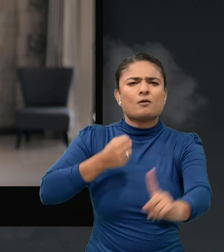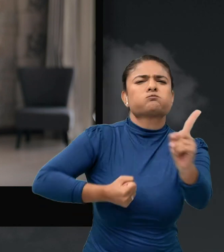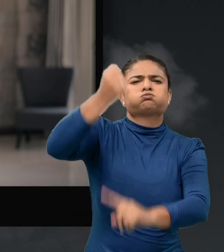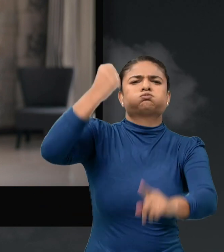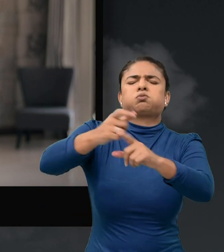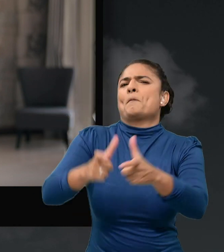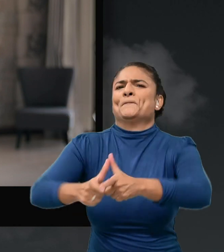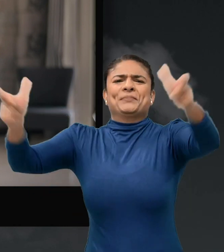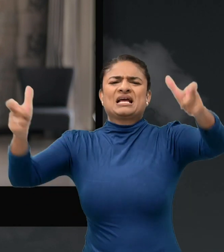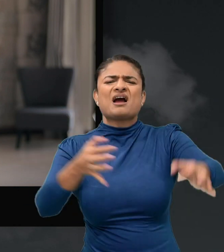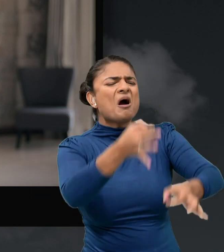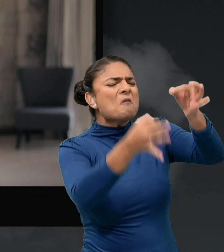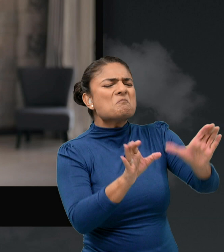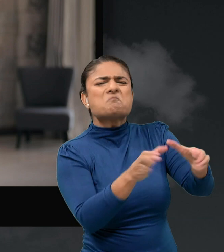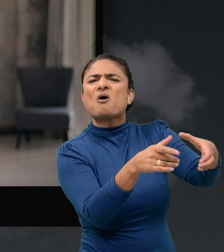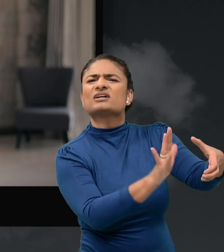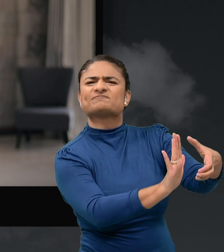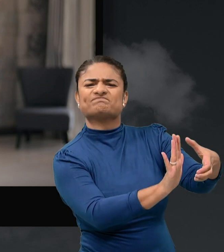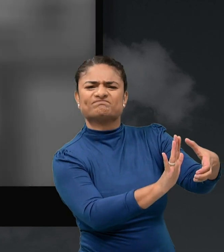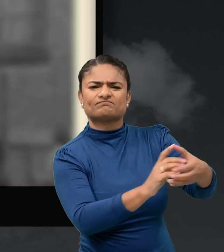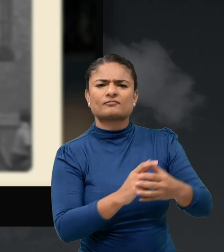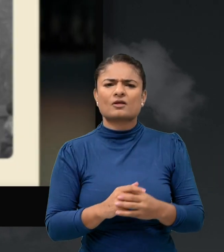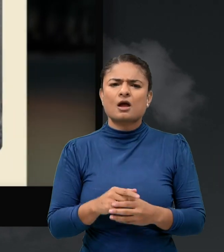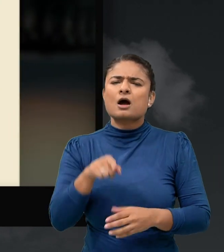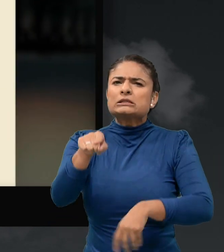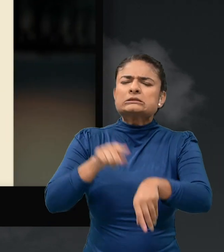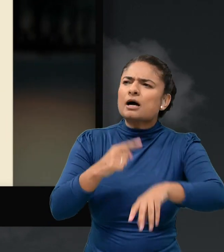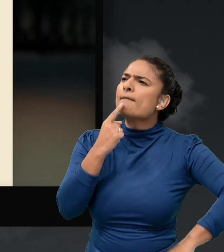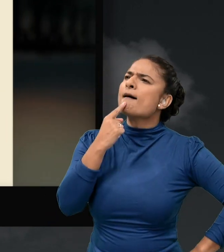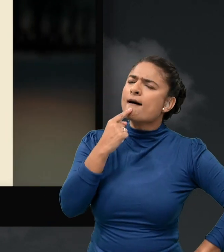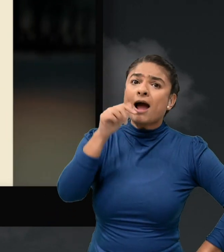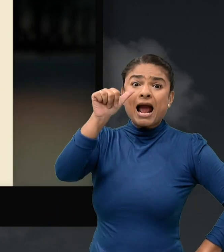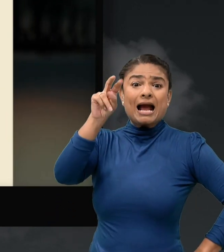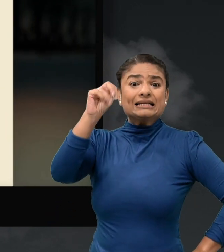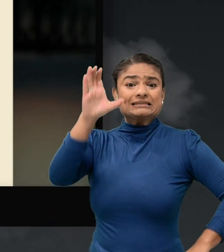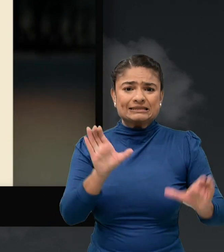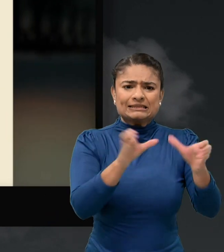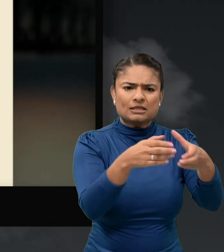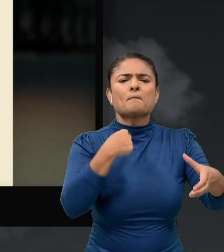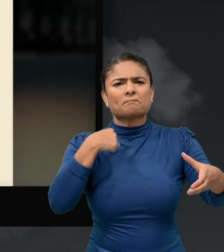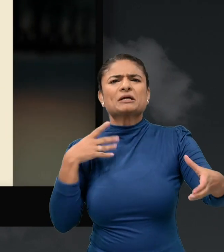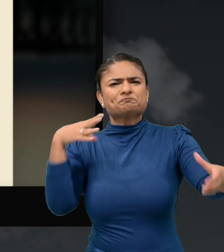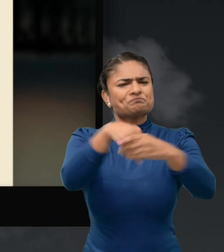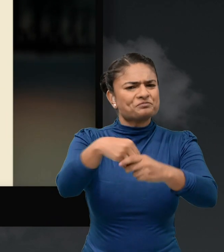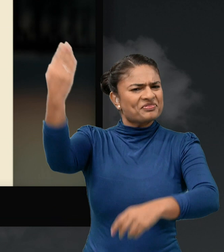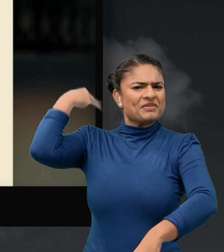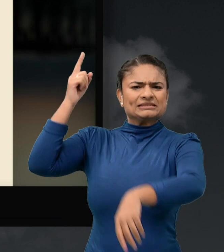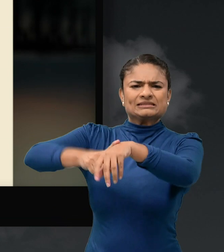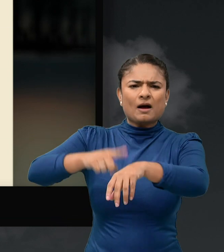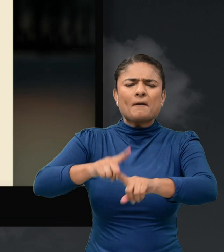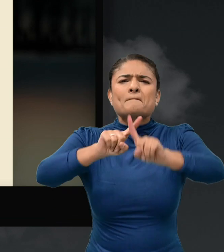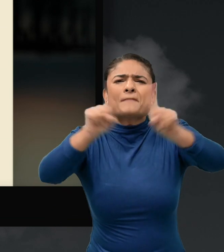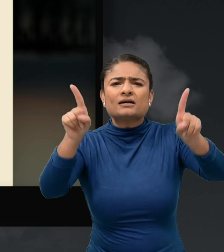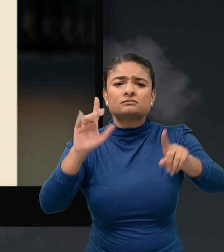to become part of a bigger movement. And at that time, it was the African National Congress.